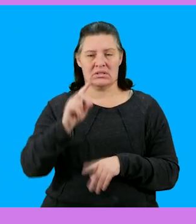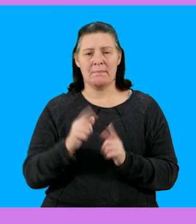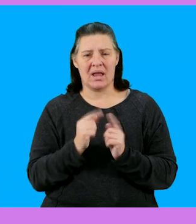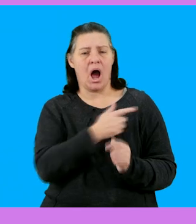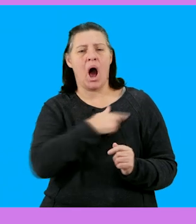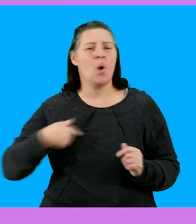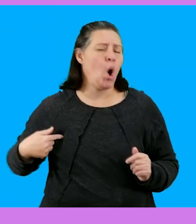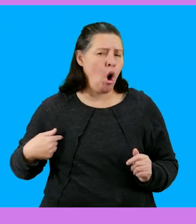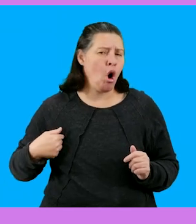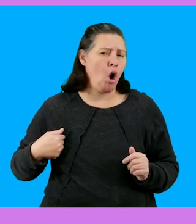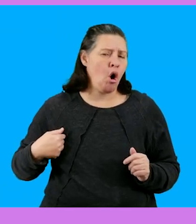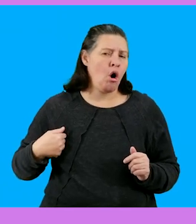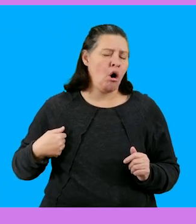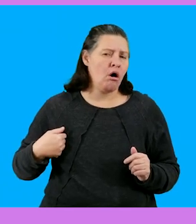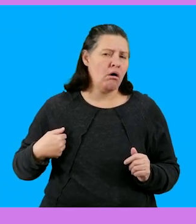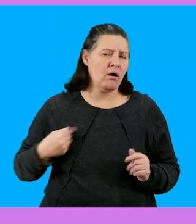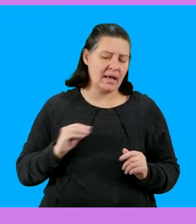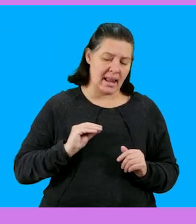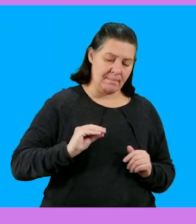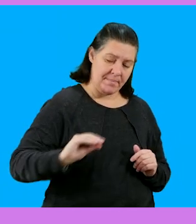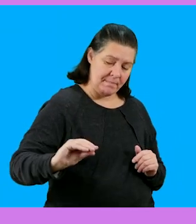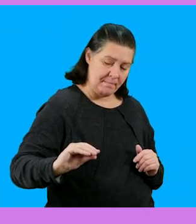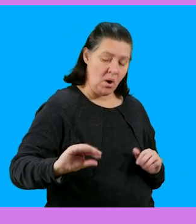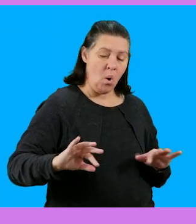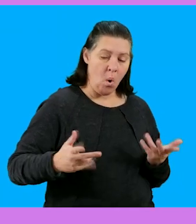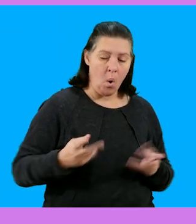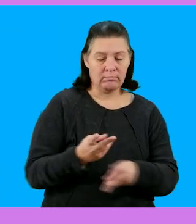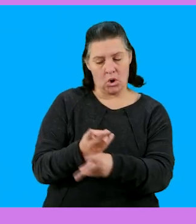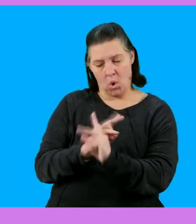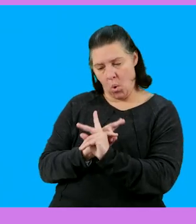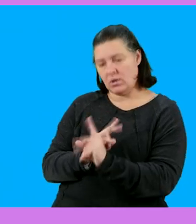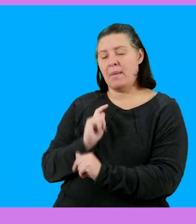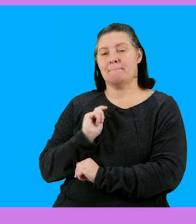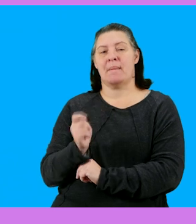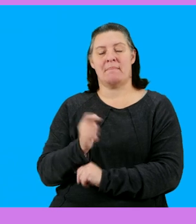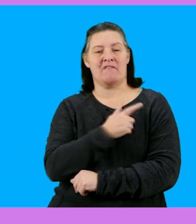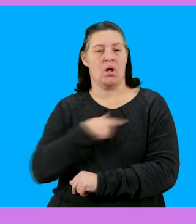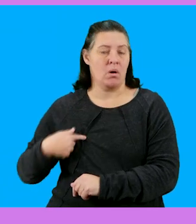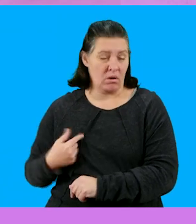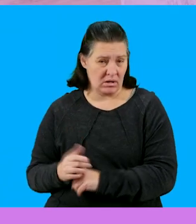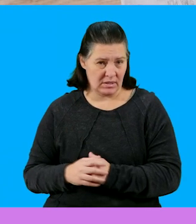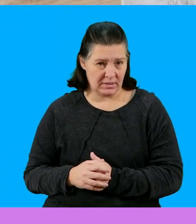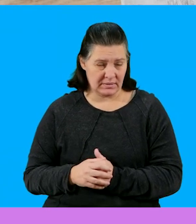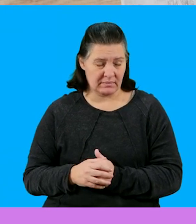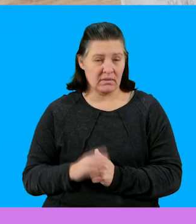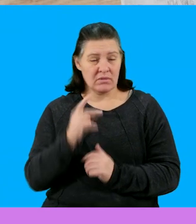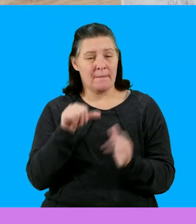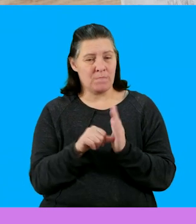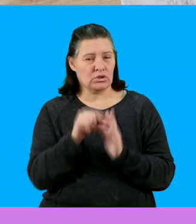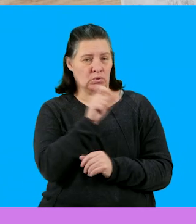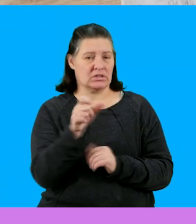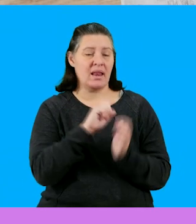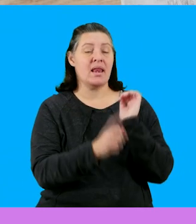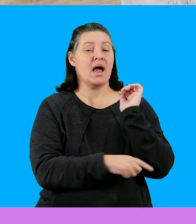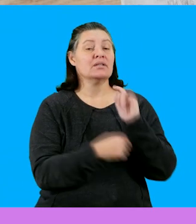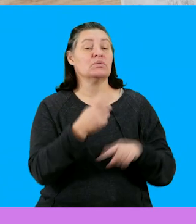is the length of time that the money is either invested or borrowed for. So that is important words that I want you to remember.